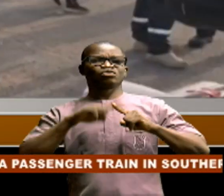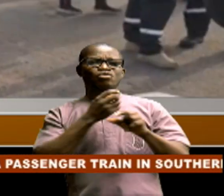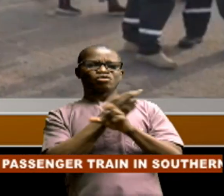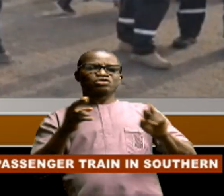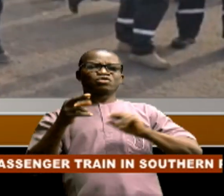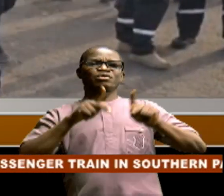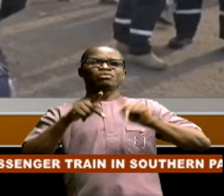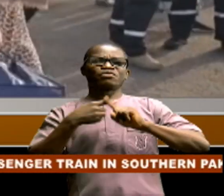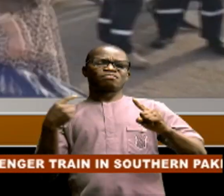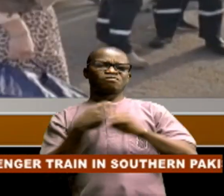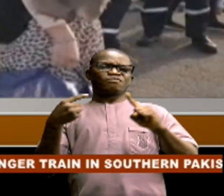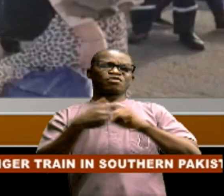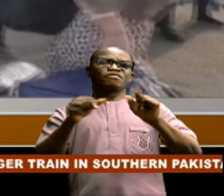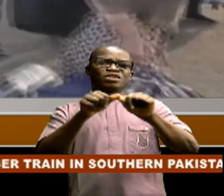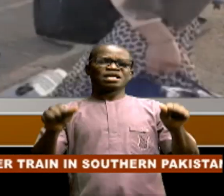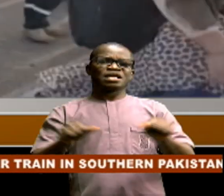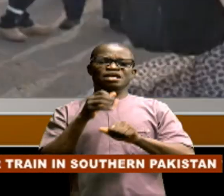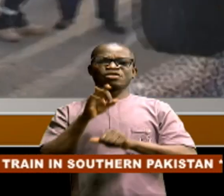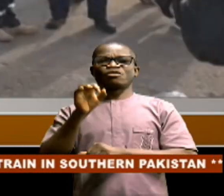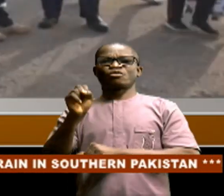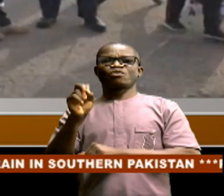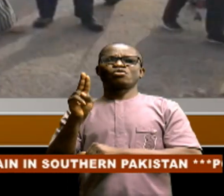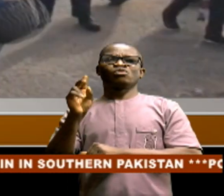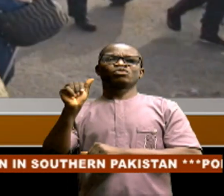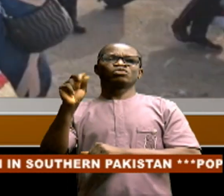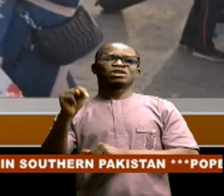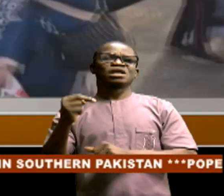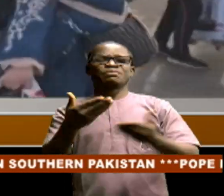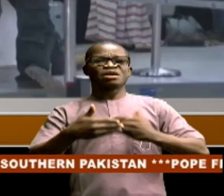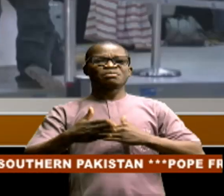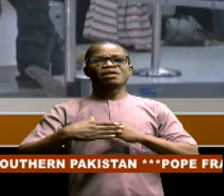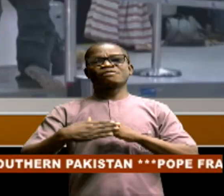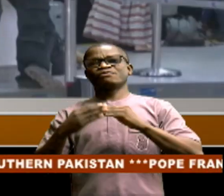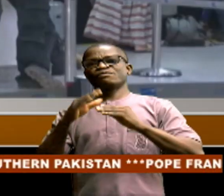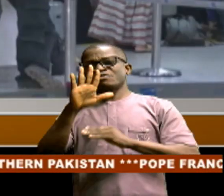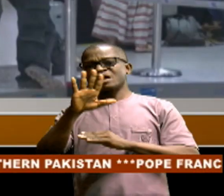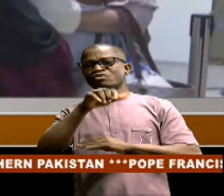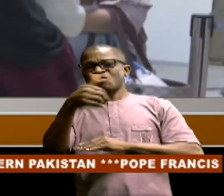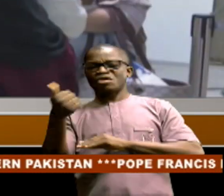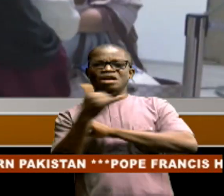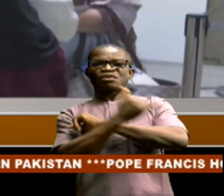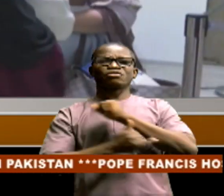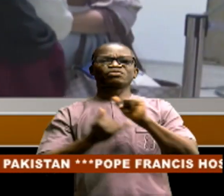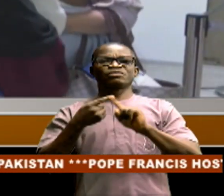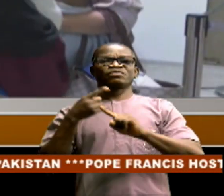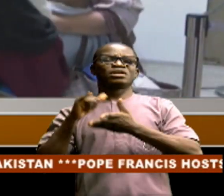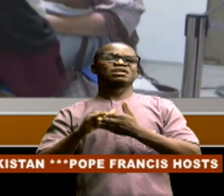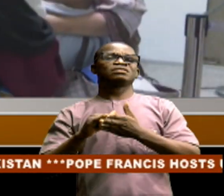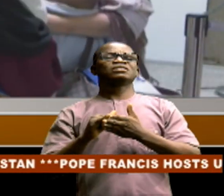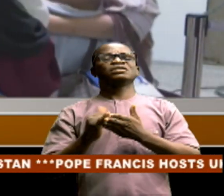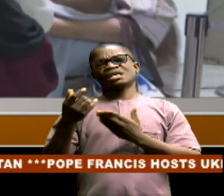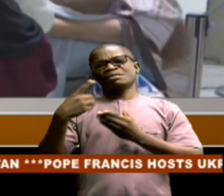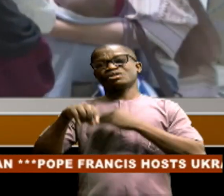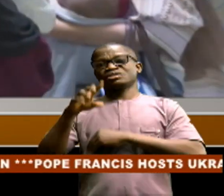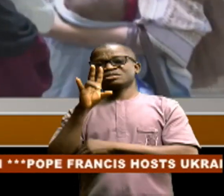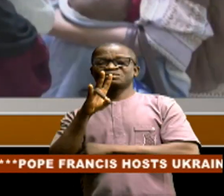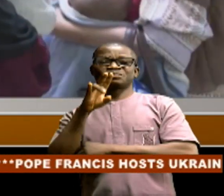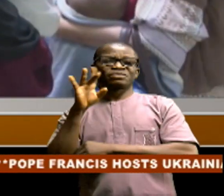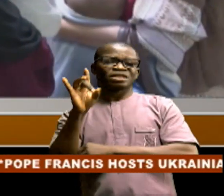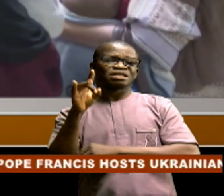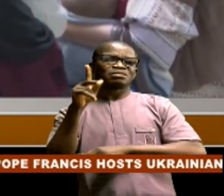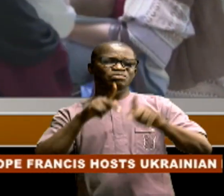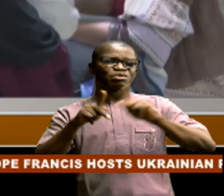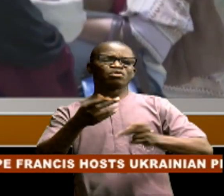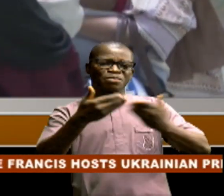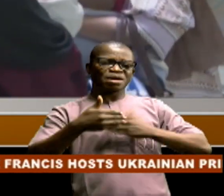have also evacuated nationals from 5 other countries. The first batch of 678 people evacuated by